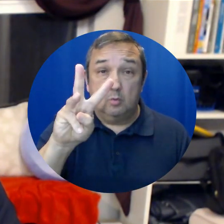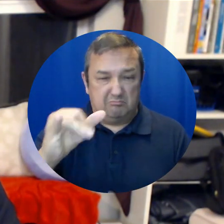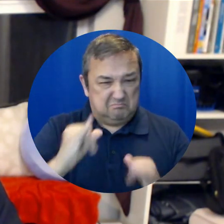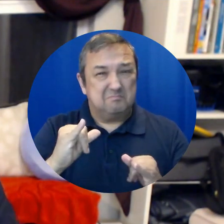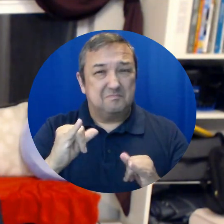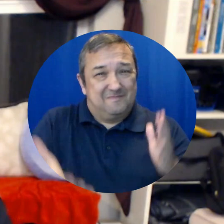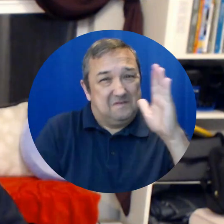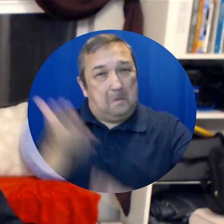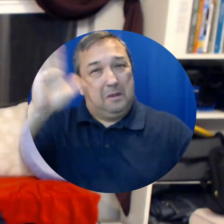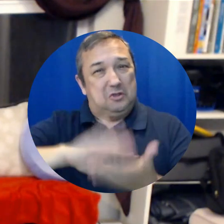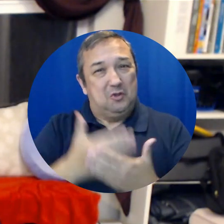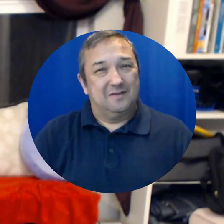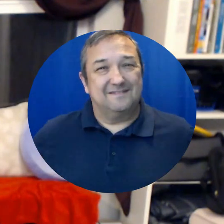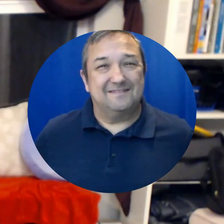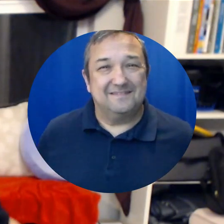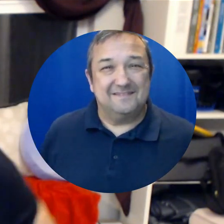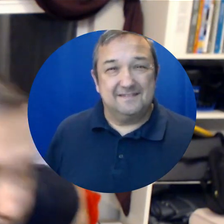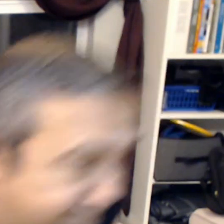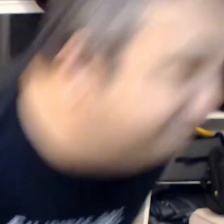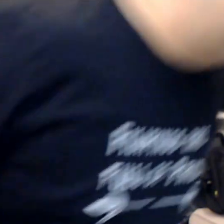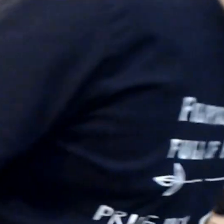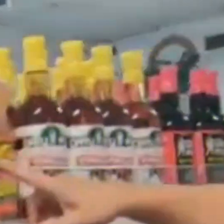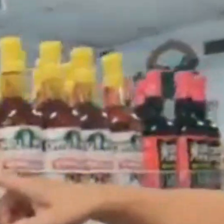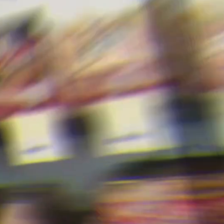ako din. Sige na, magluto tayo.